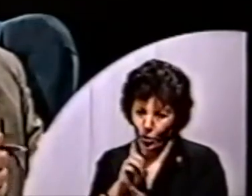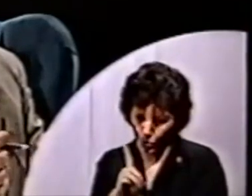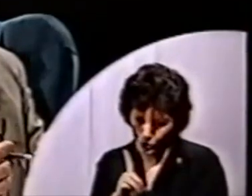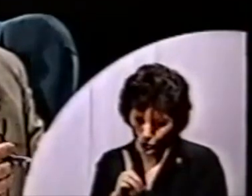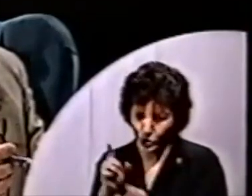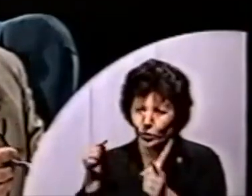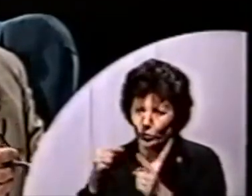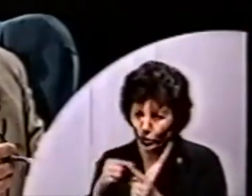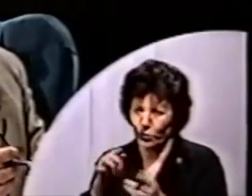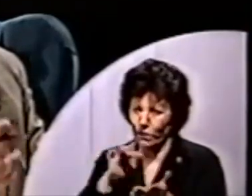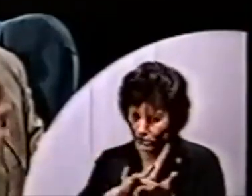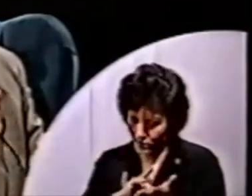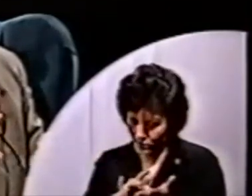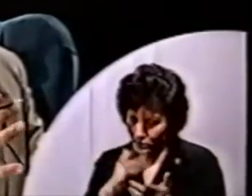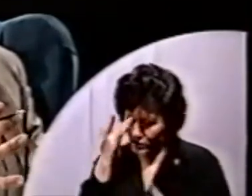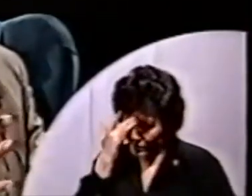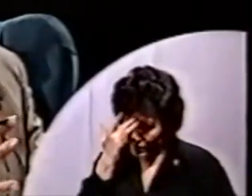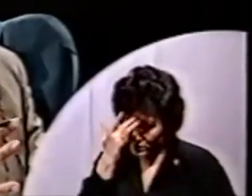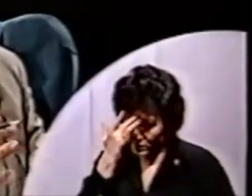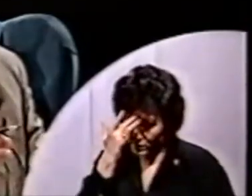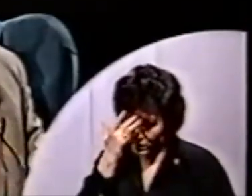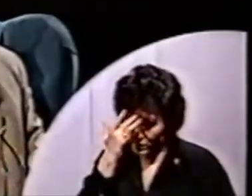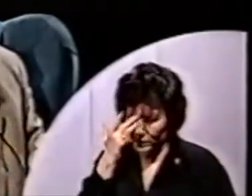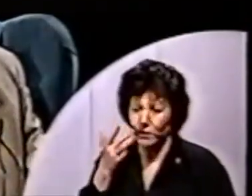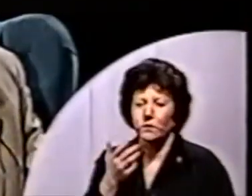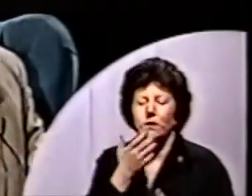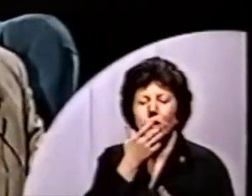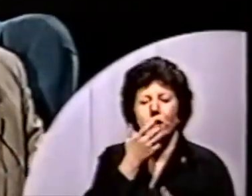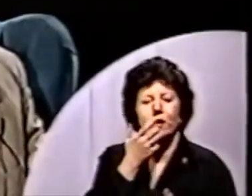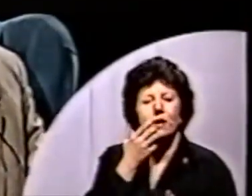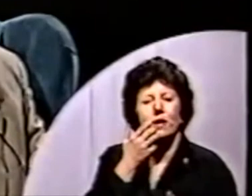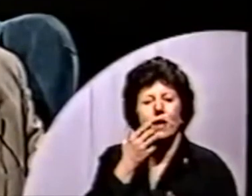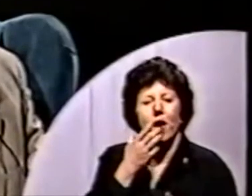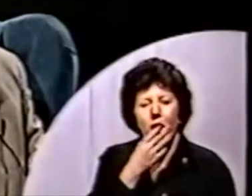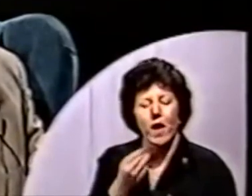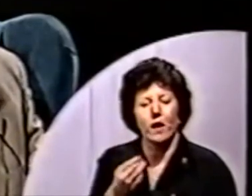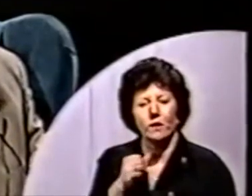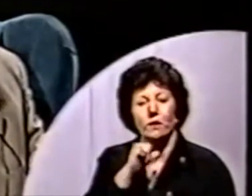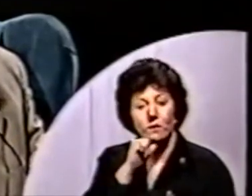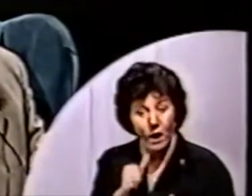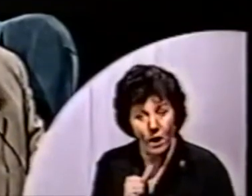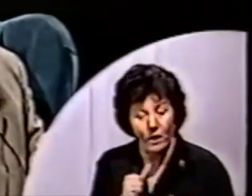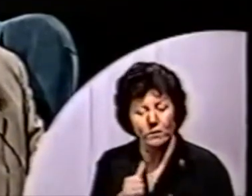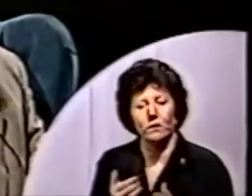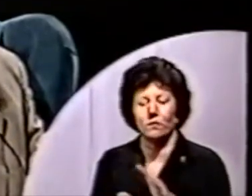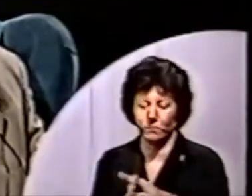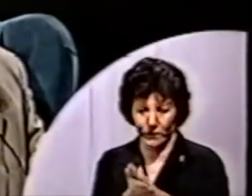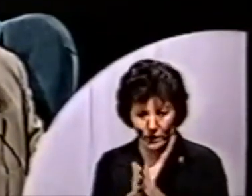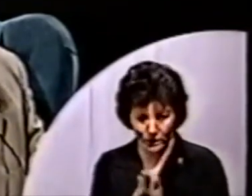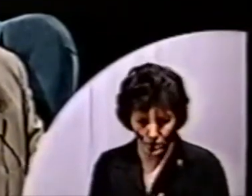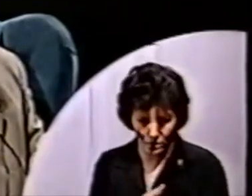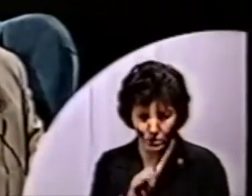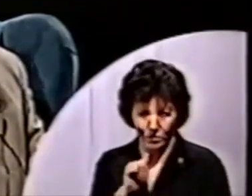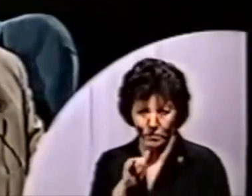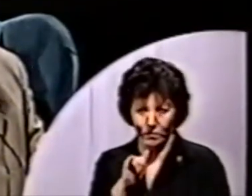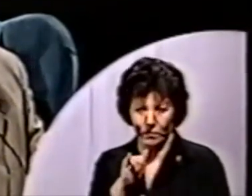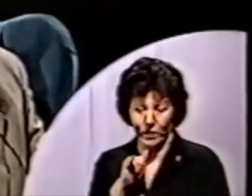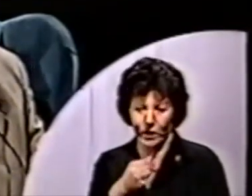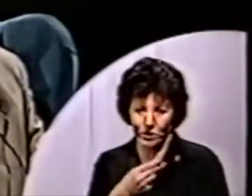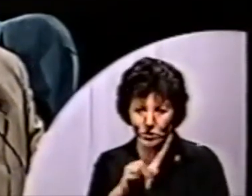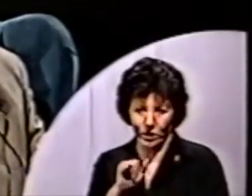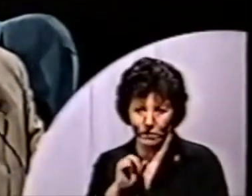really involved with the WIN? In which way are you related? Project WIN serves